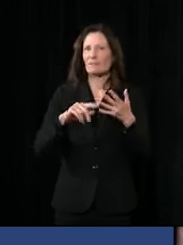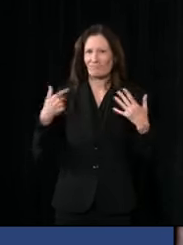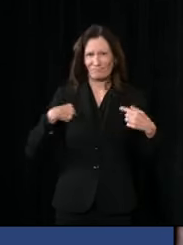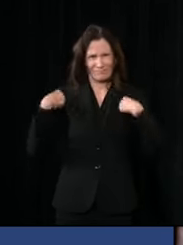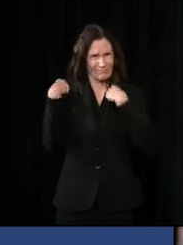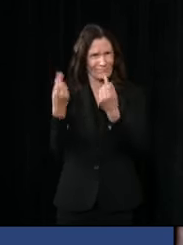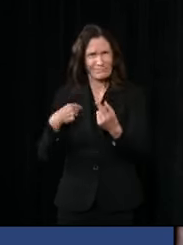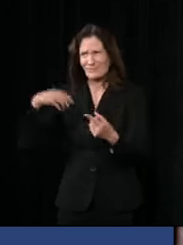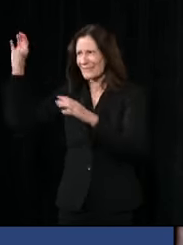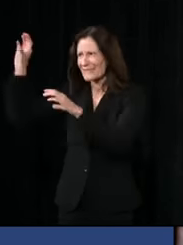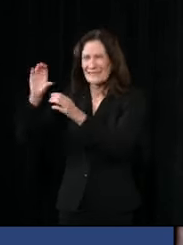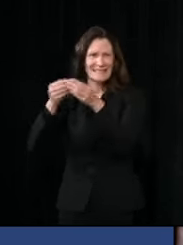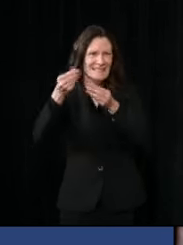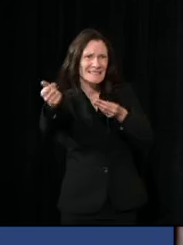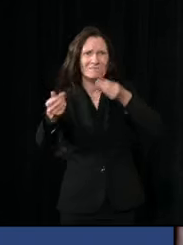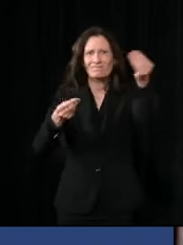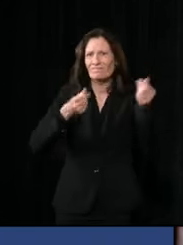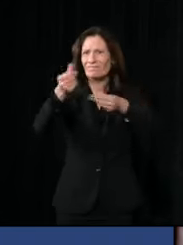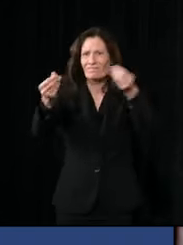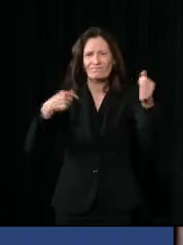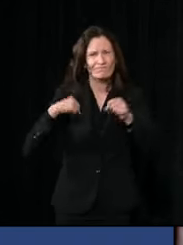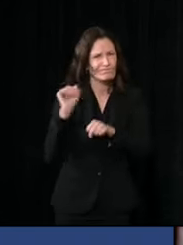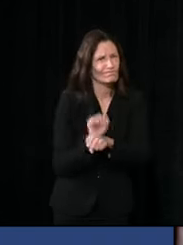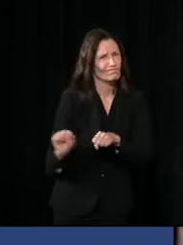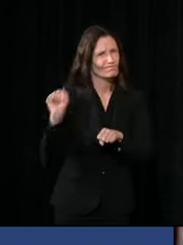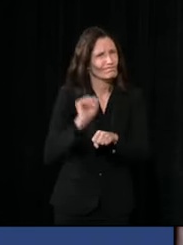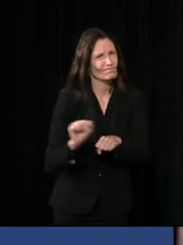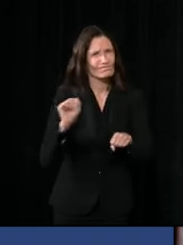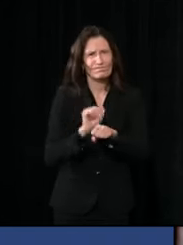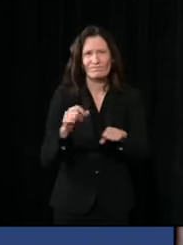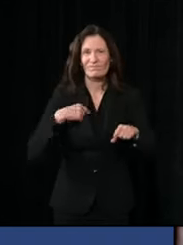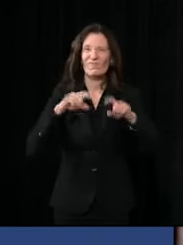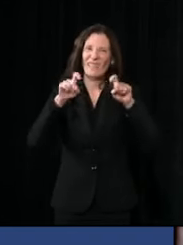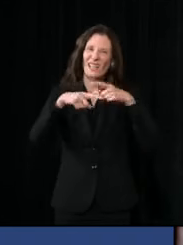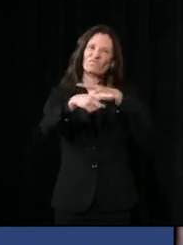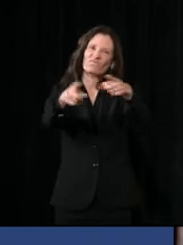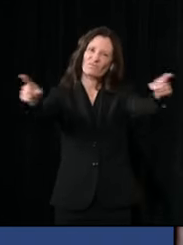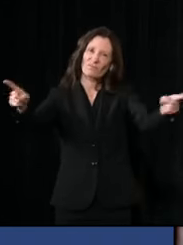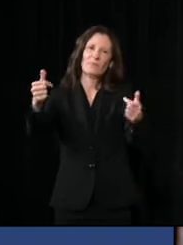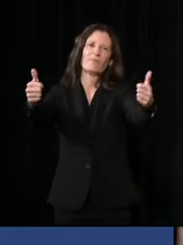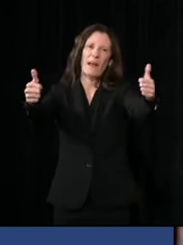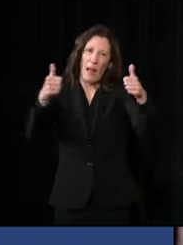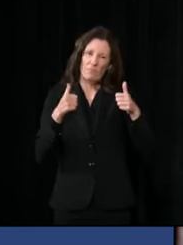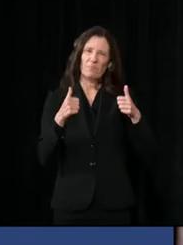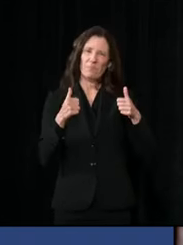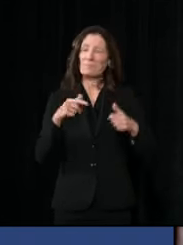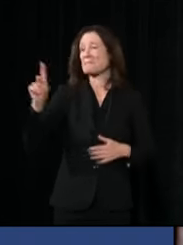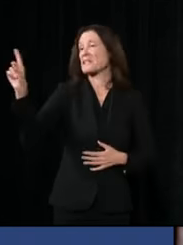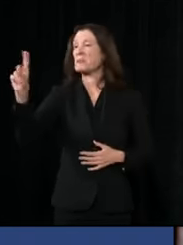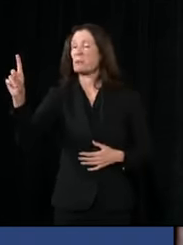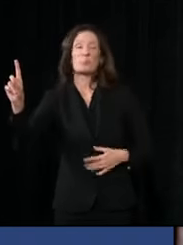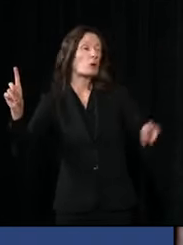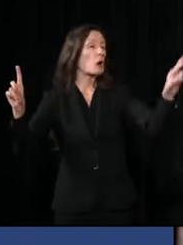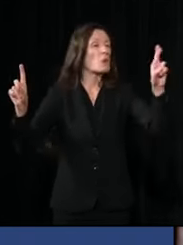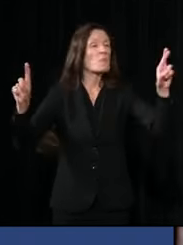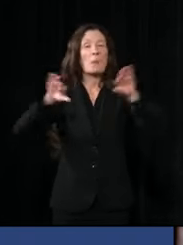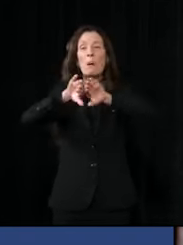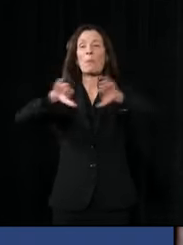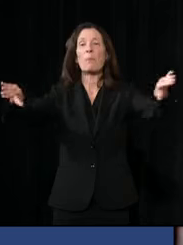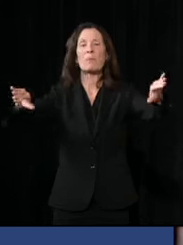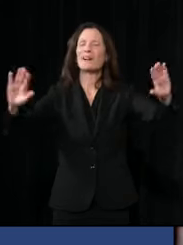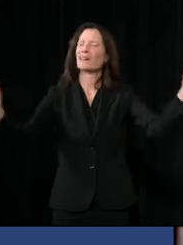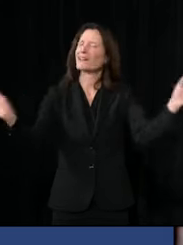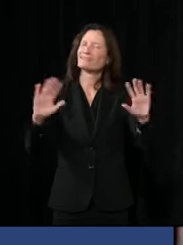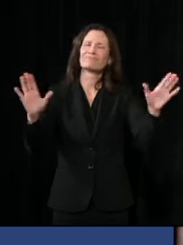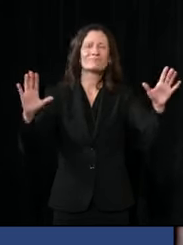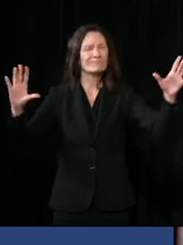help. And right now, we're not Republicans and we're not Democrats. All of us, we're Pennsylvanians. And